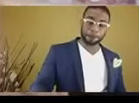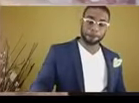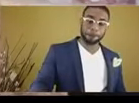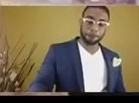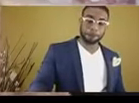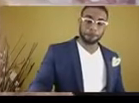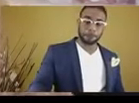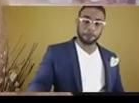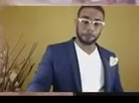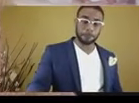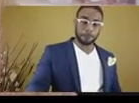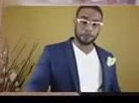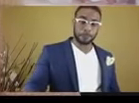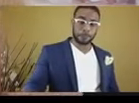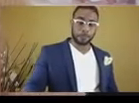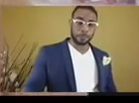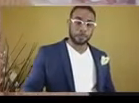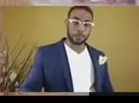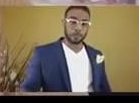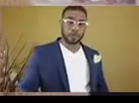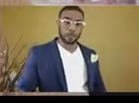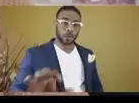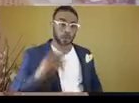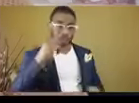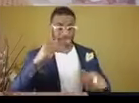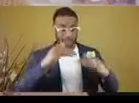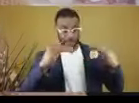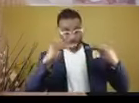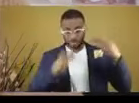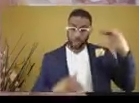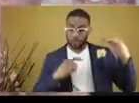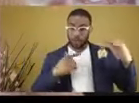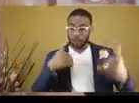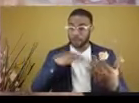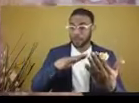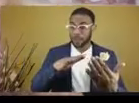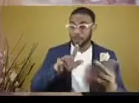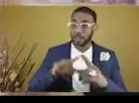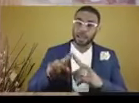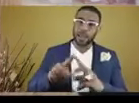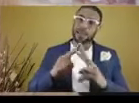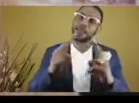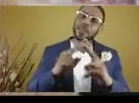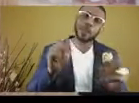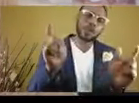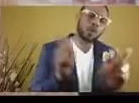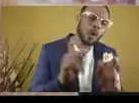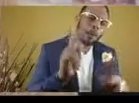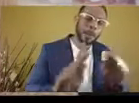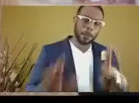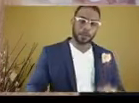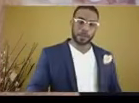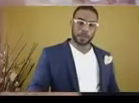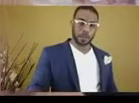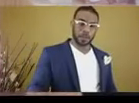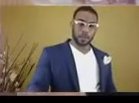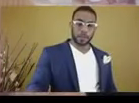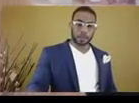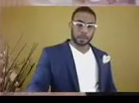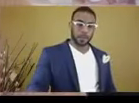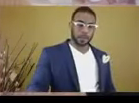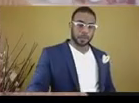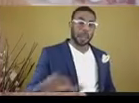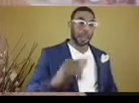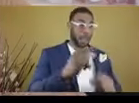Specifically when we see the level of disparity that we face as a very, very small population in the United States and